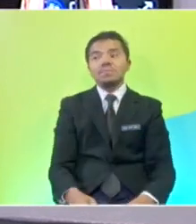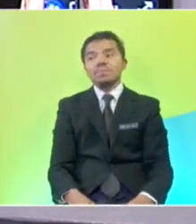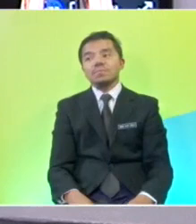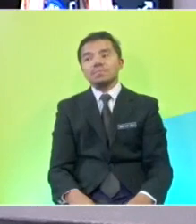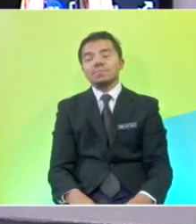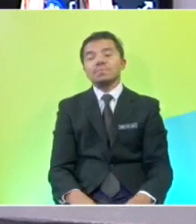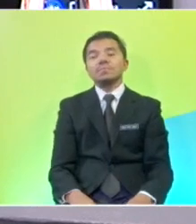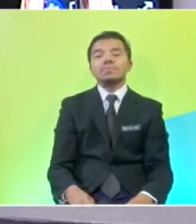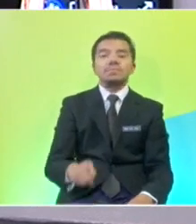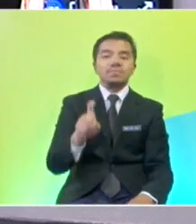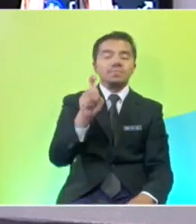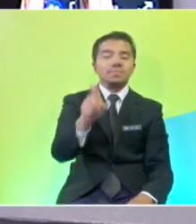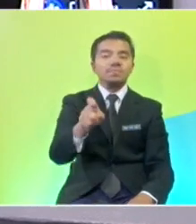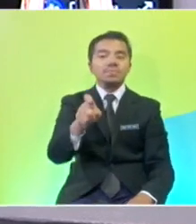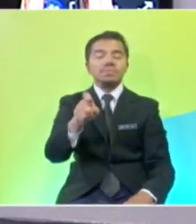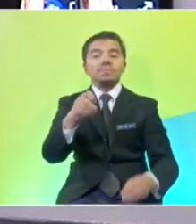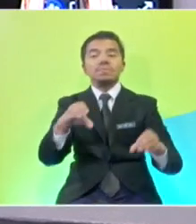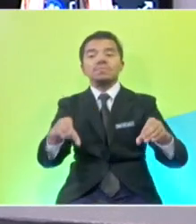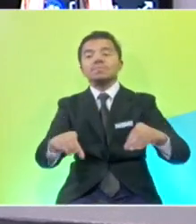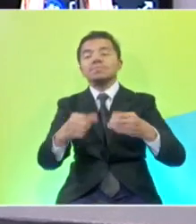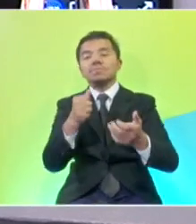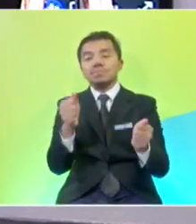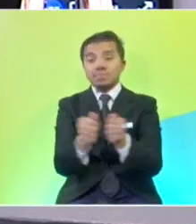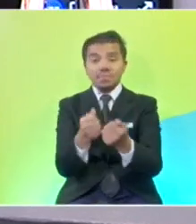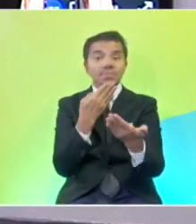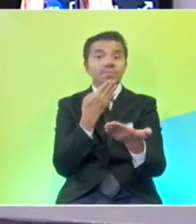this activity with your parents or adult supervision, okay?